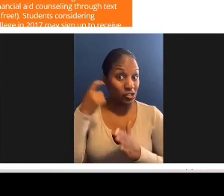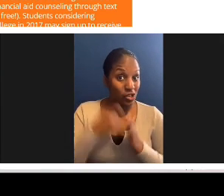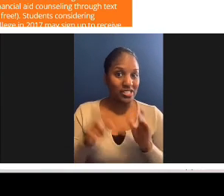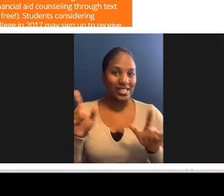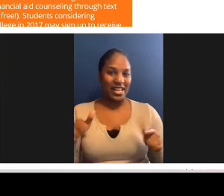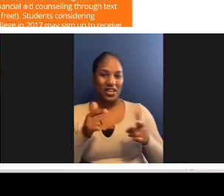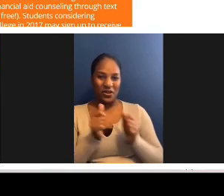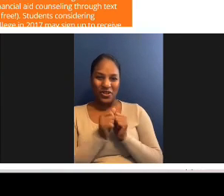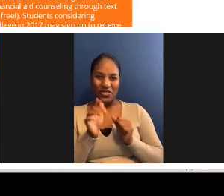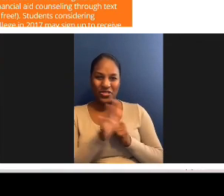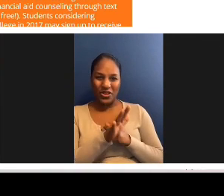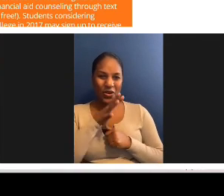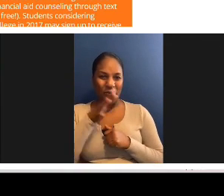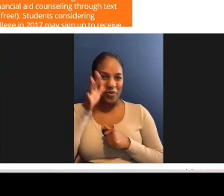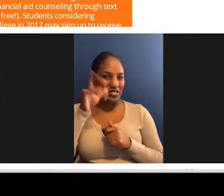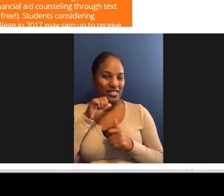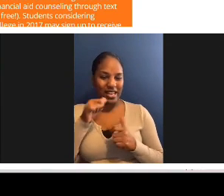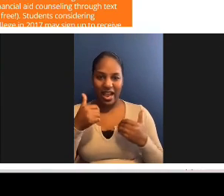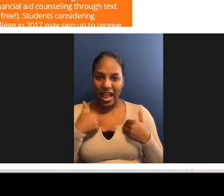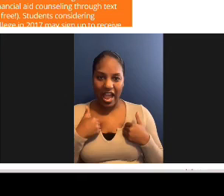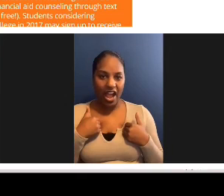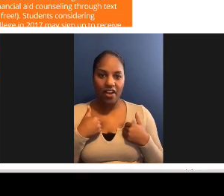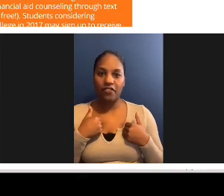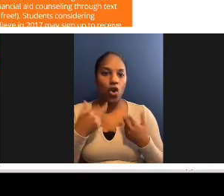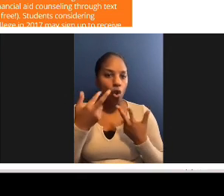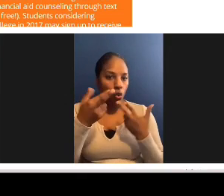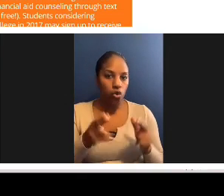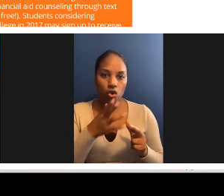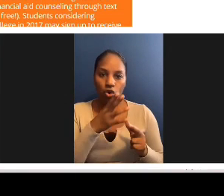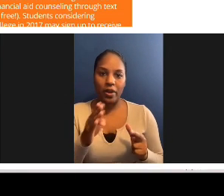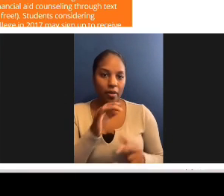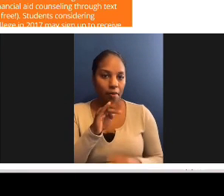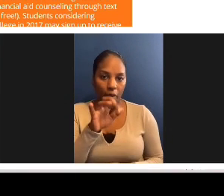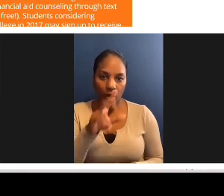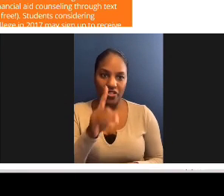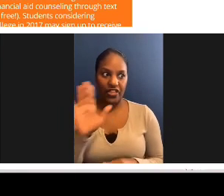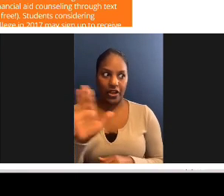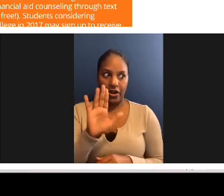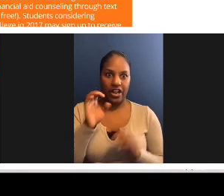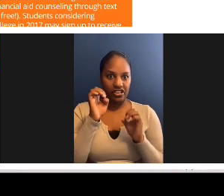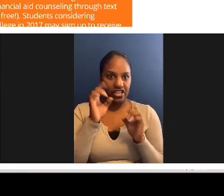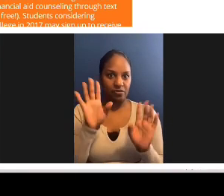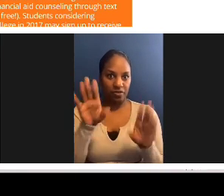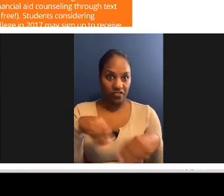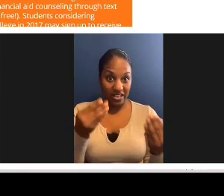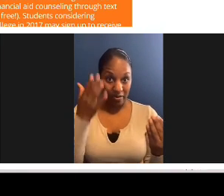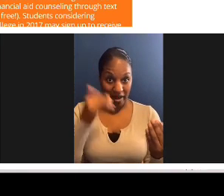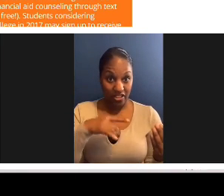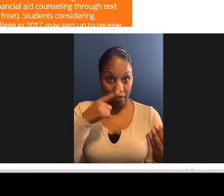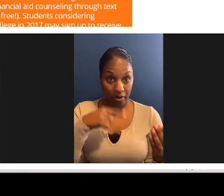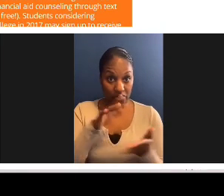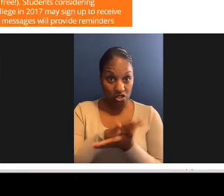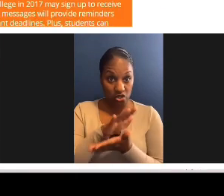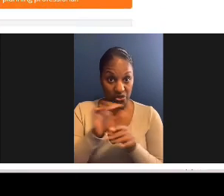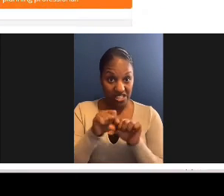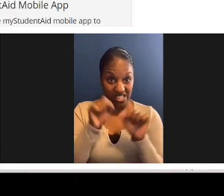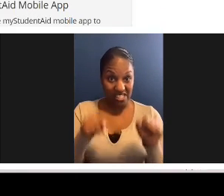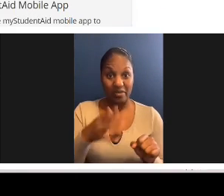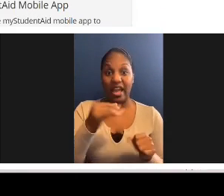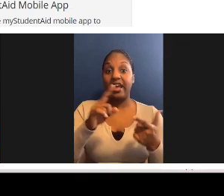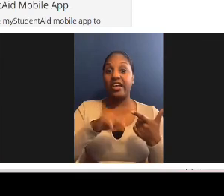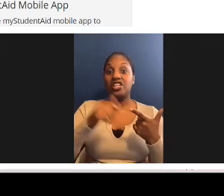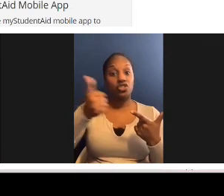their parents, so they don't have room and board. Their education's been provided by the public school system. Transportation's